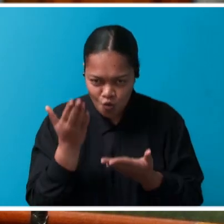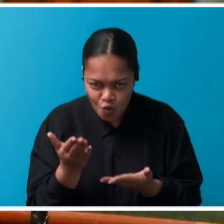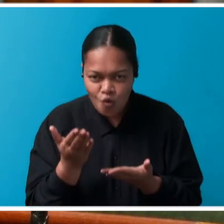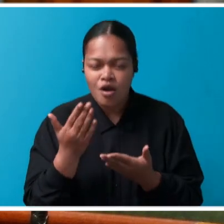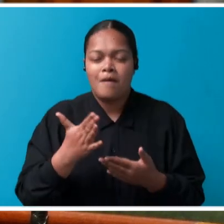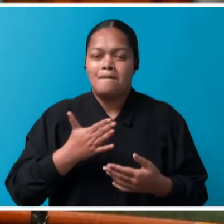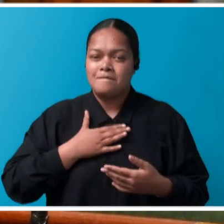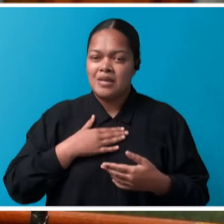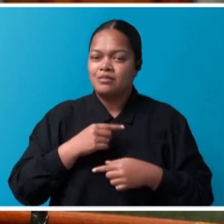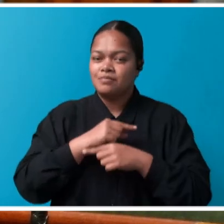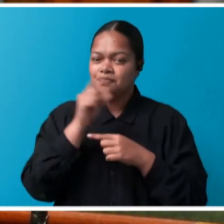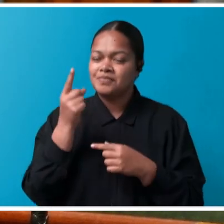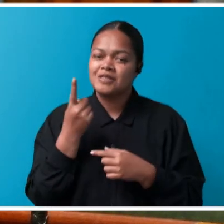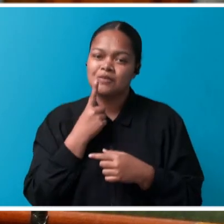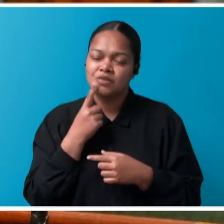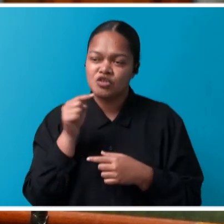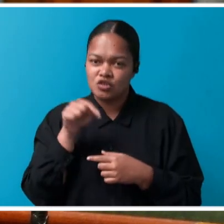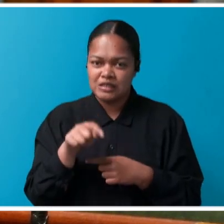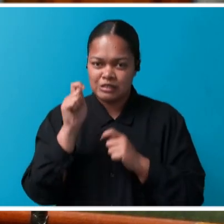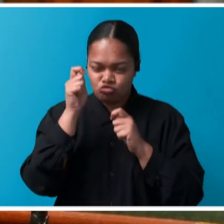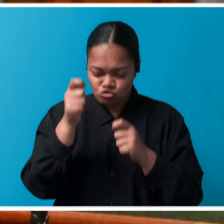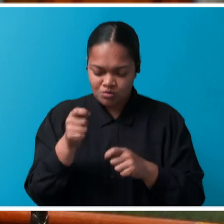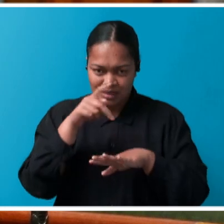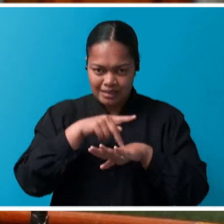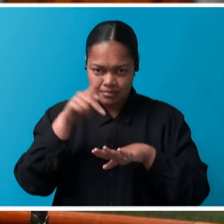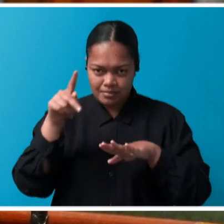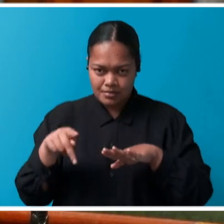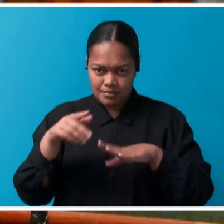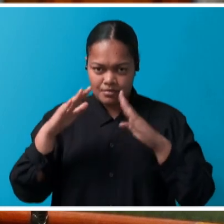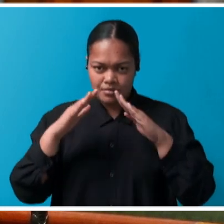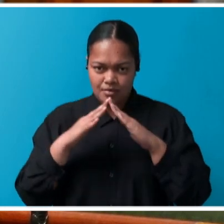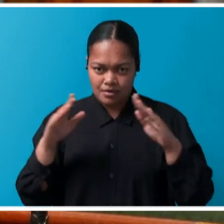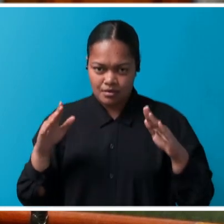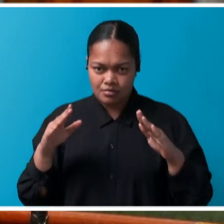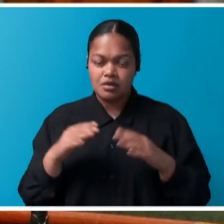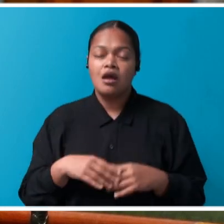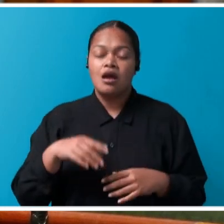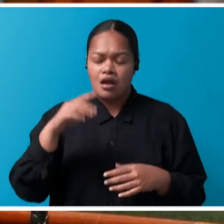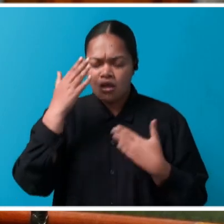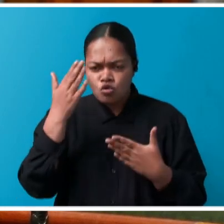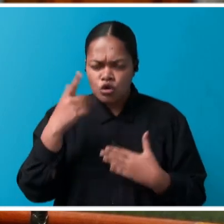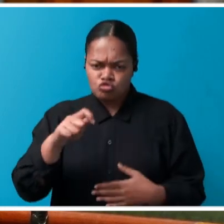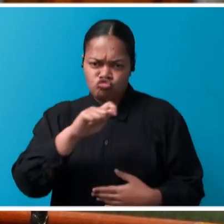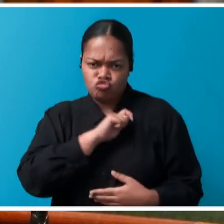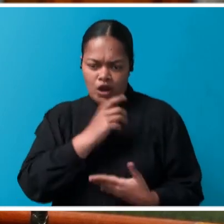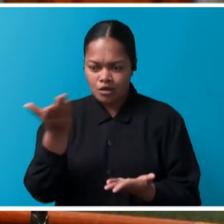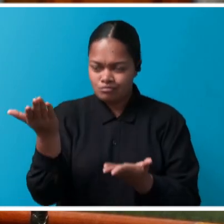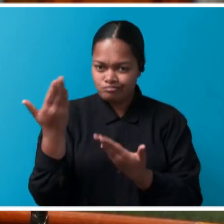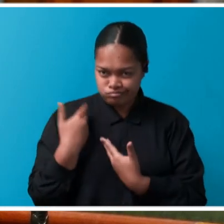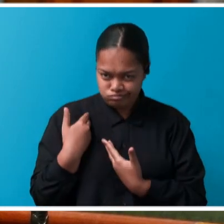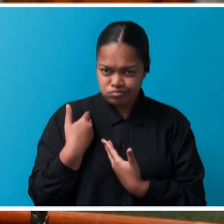speech to this respected august House. I acknowledge the trust placed in me by the coalition